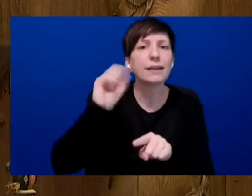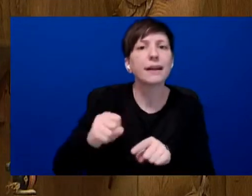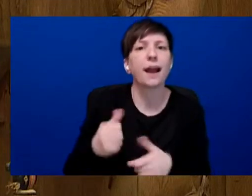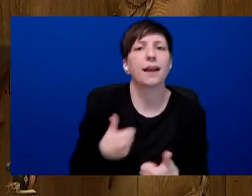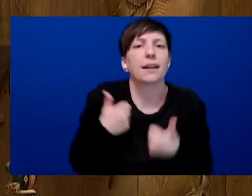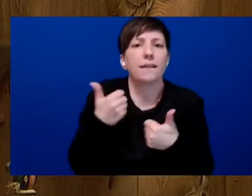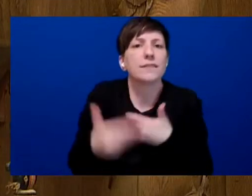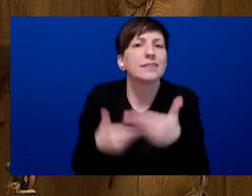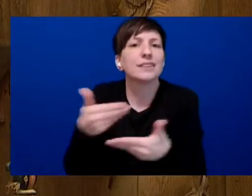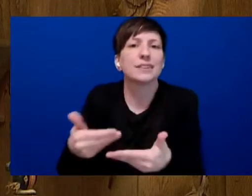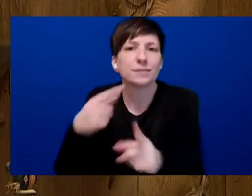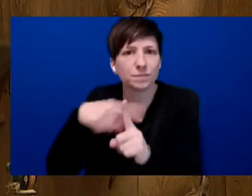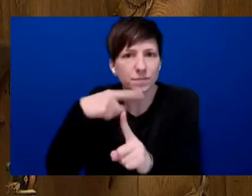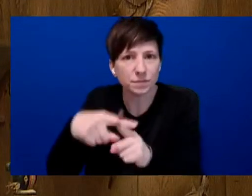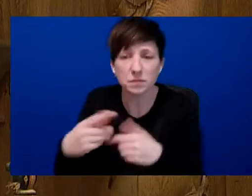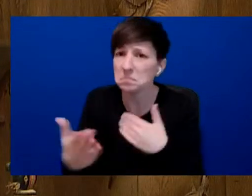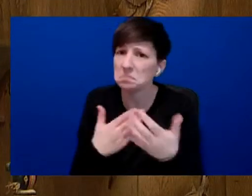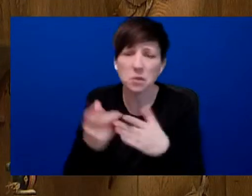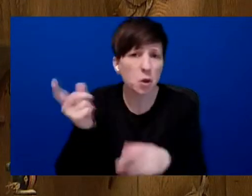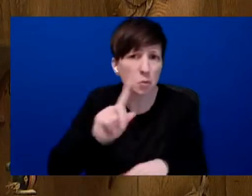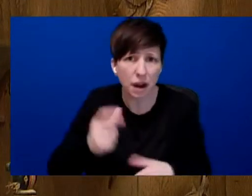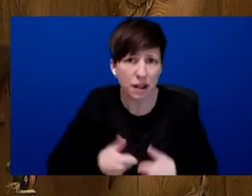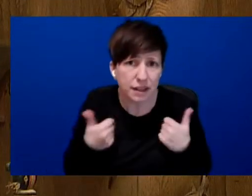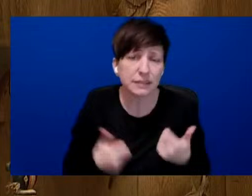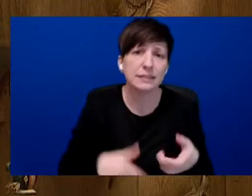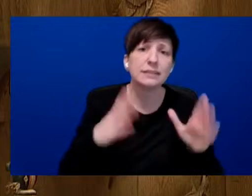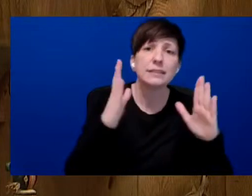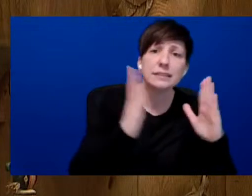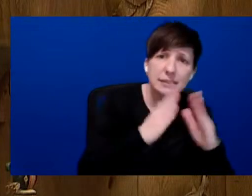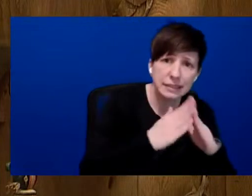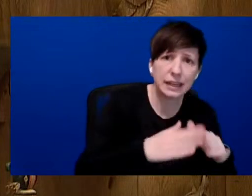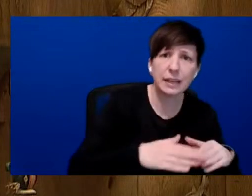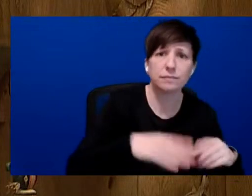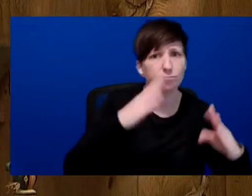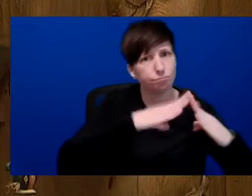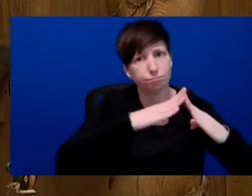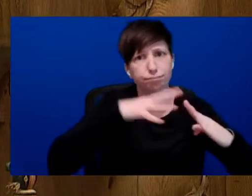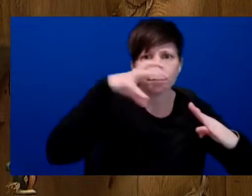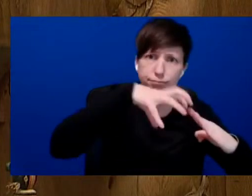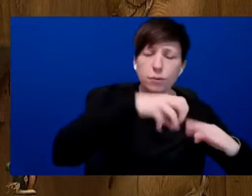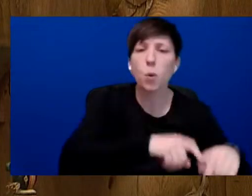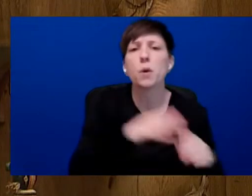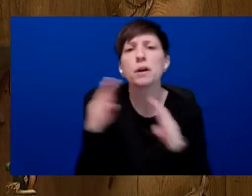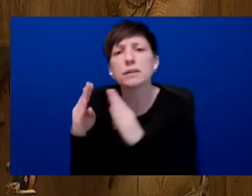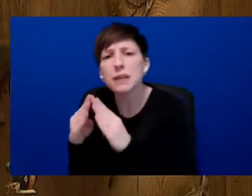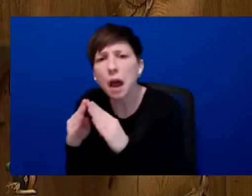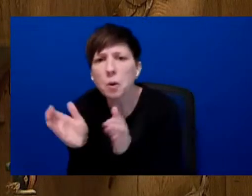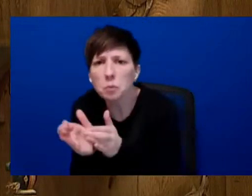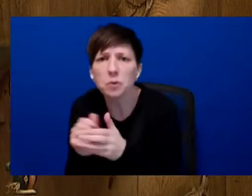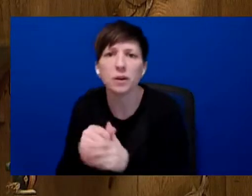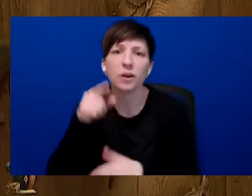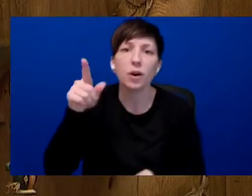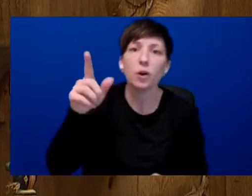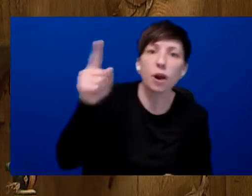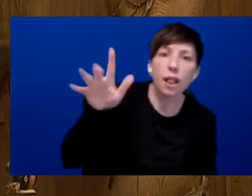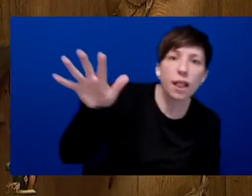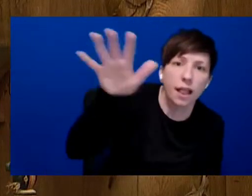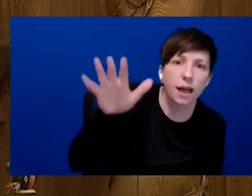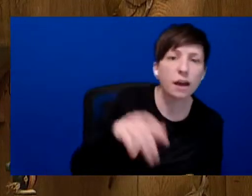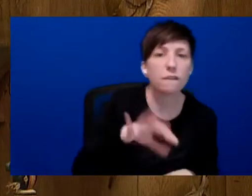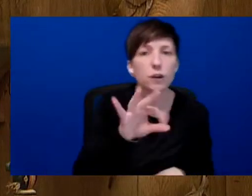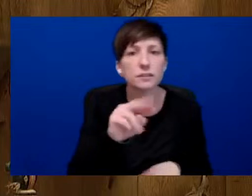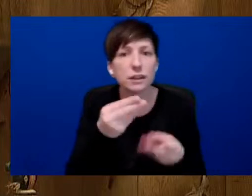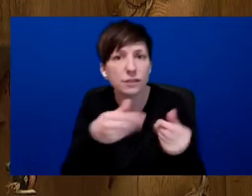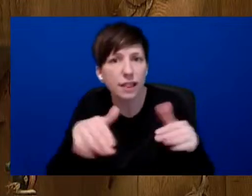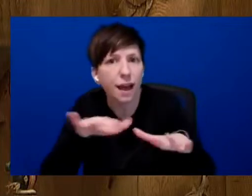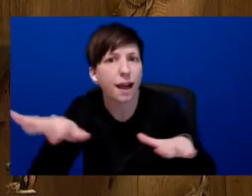a rural, or First Nations community, where the wages of working people go up, but the cost of a decent home does